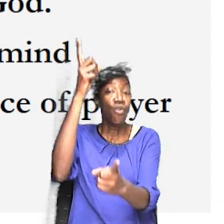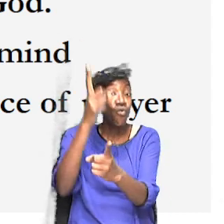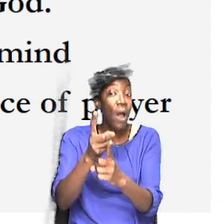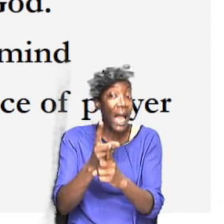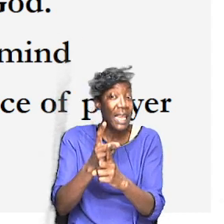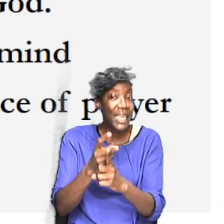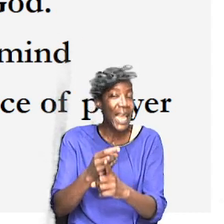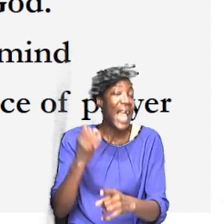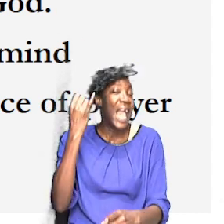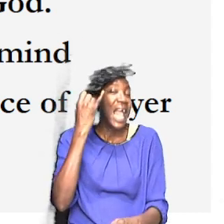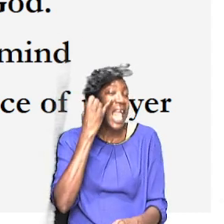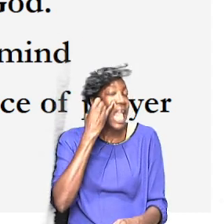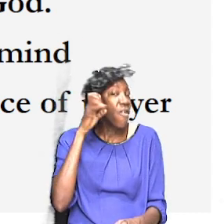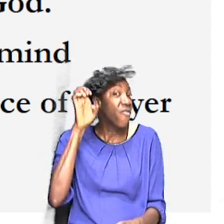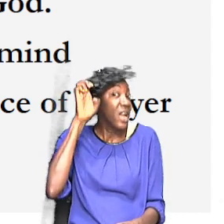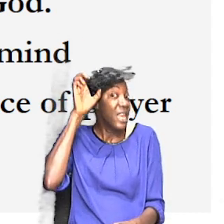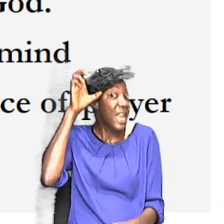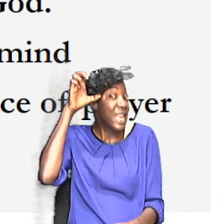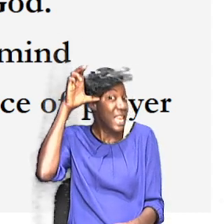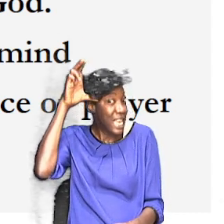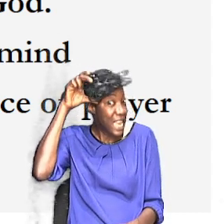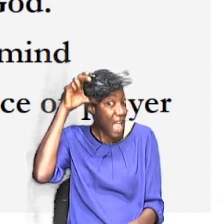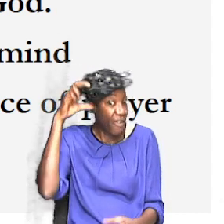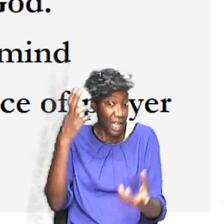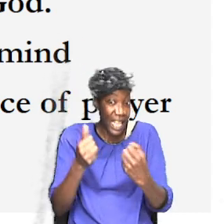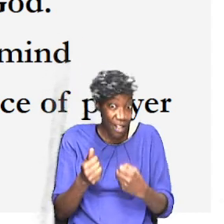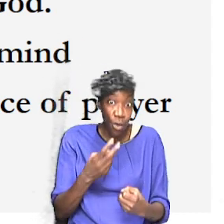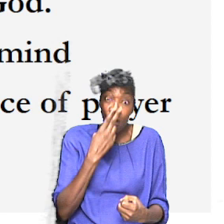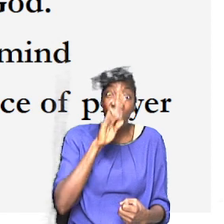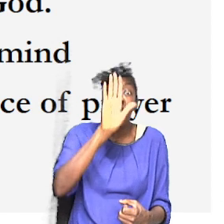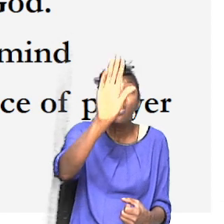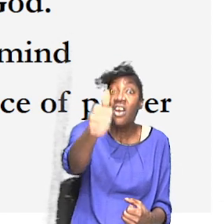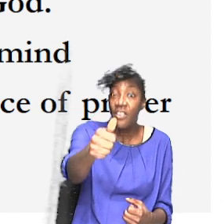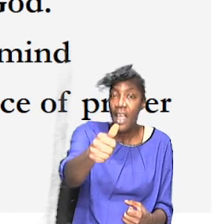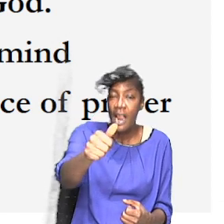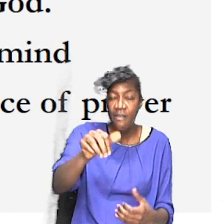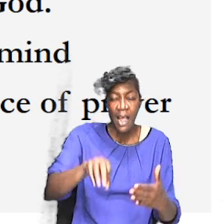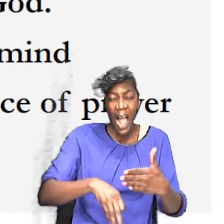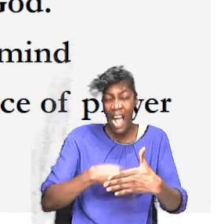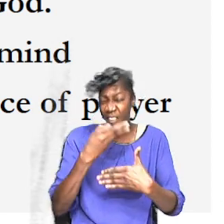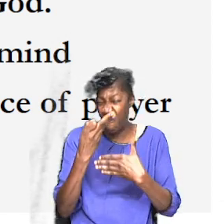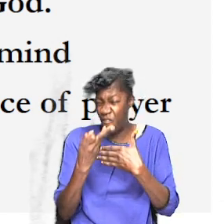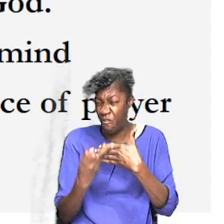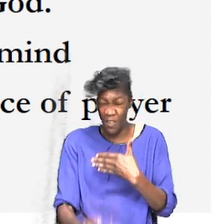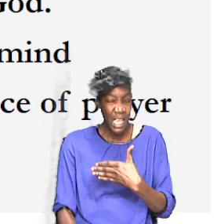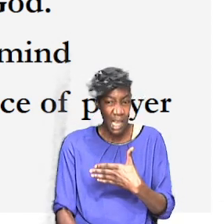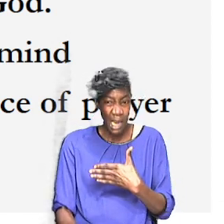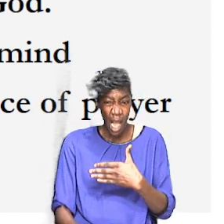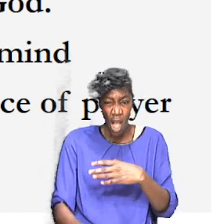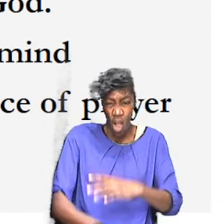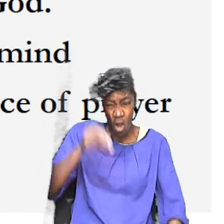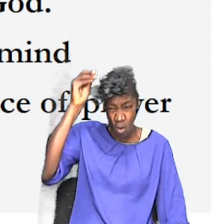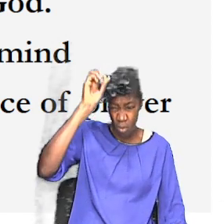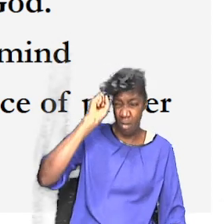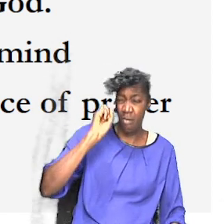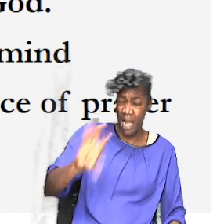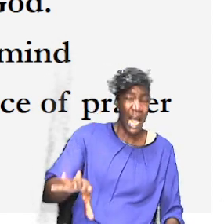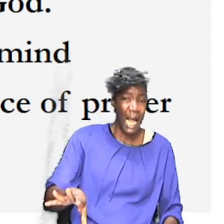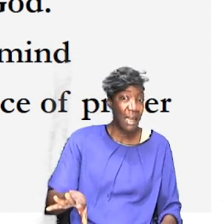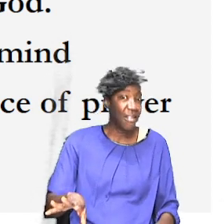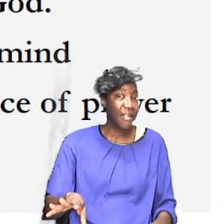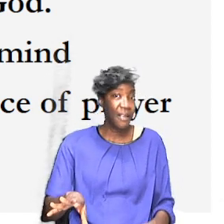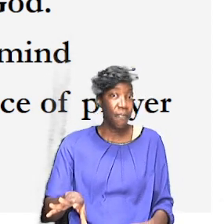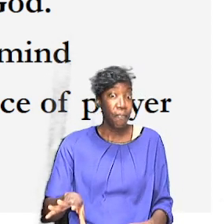devil can get you to see yourself as a failure, if the devil can get you to see yourself as an outcast, if the devil can get you